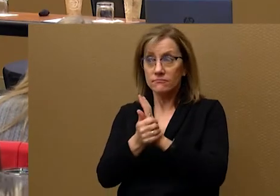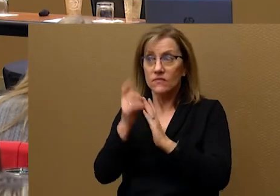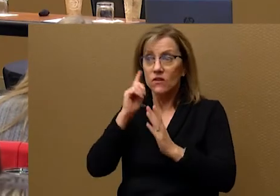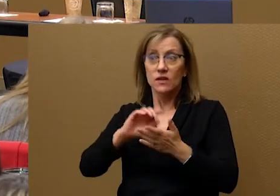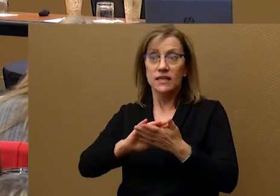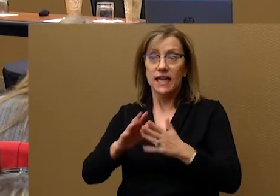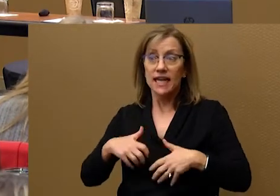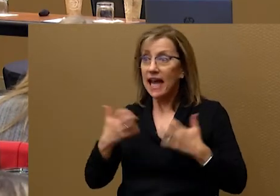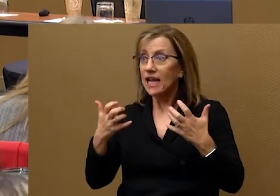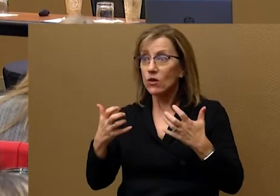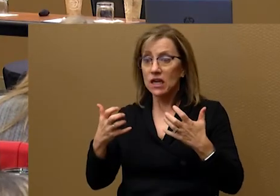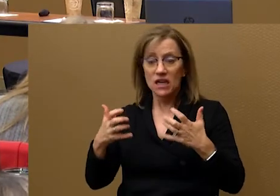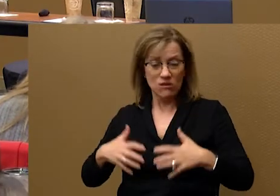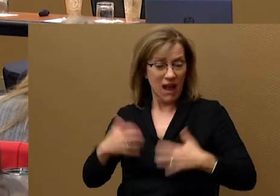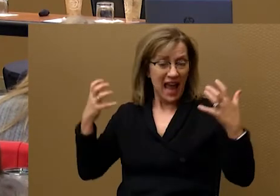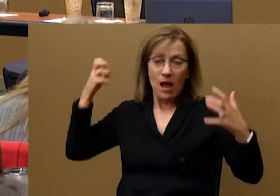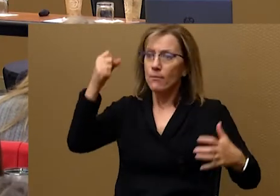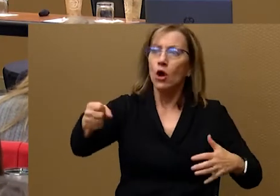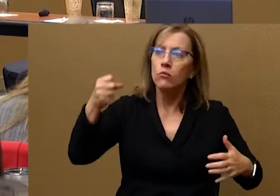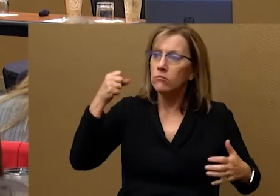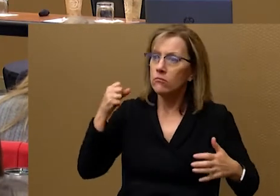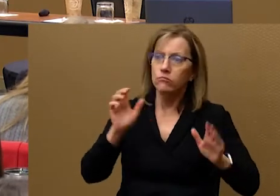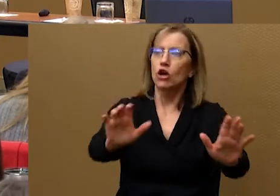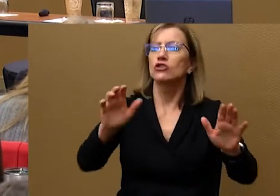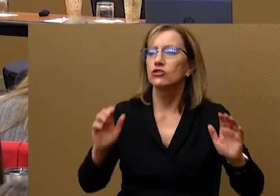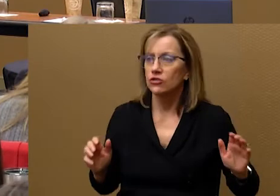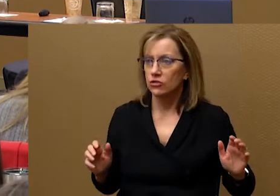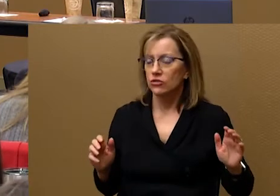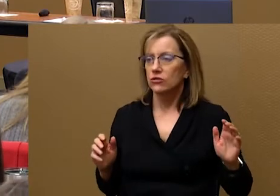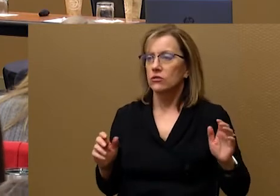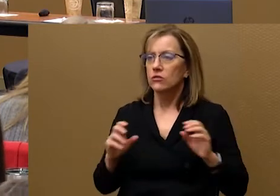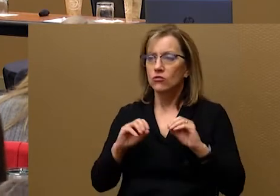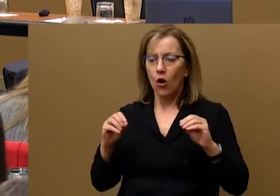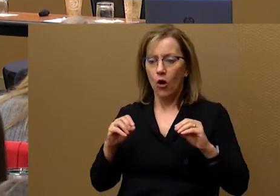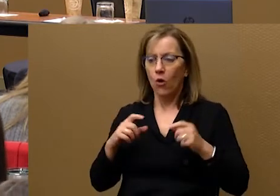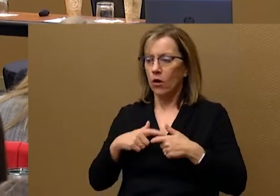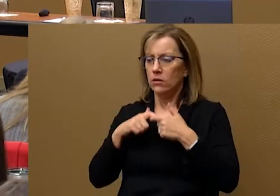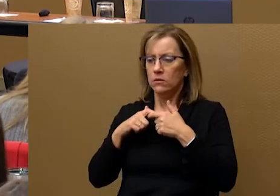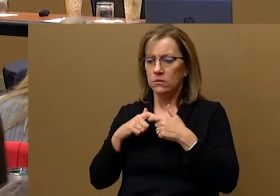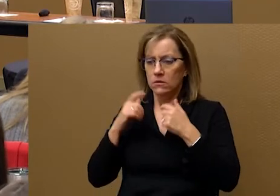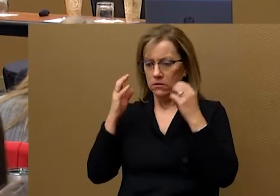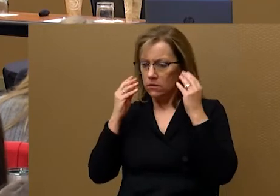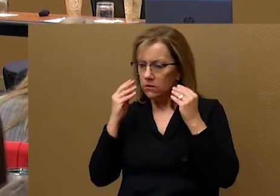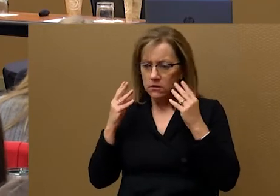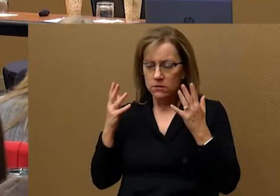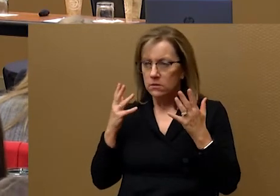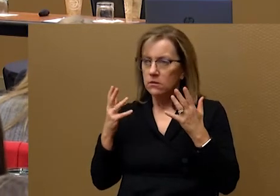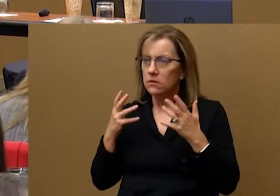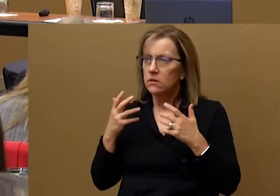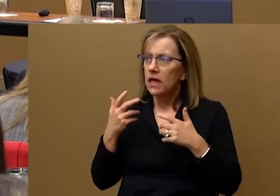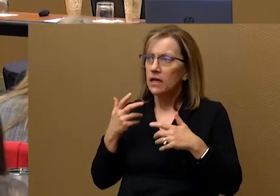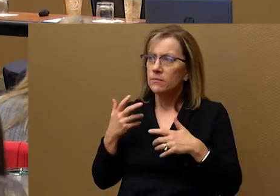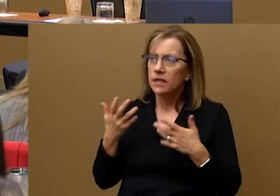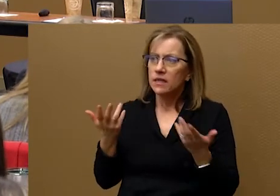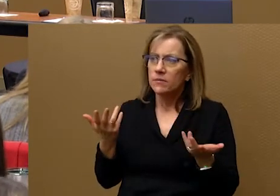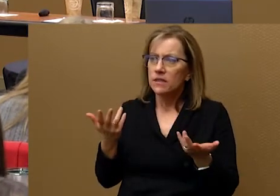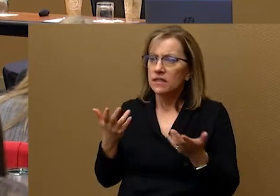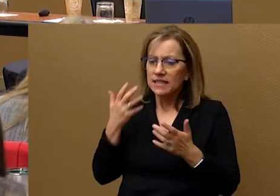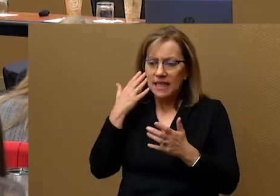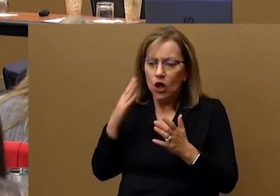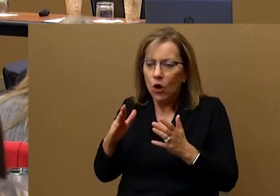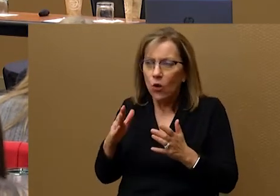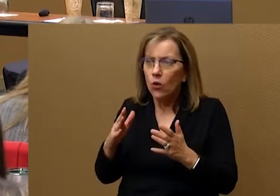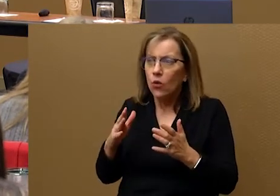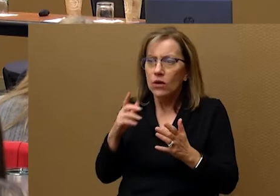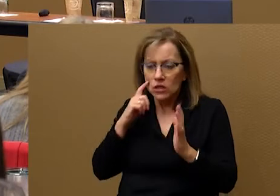angry, Yes. his skills for getting angry is to hit or push or something. He lacks any kind of